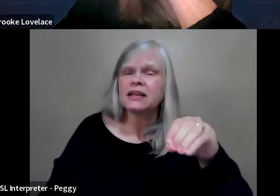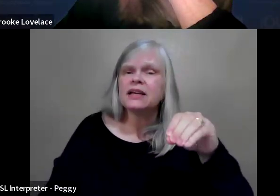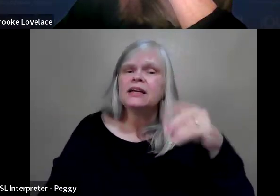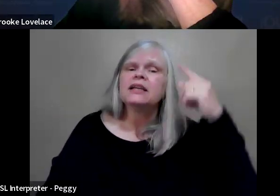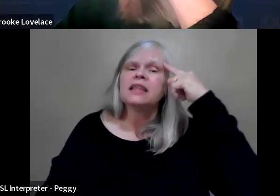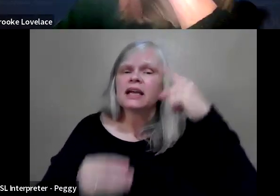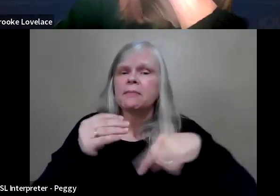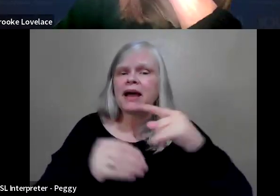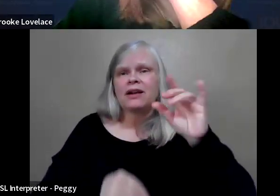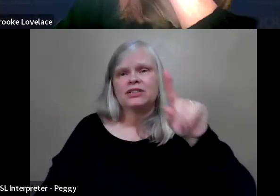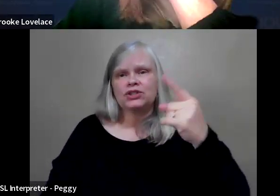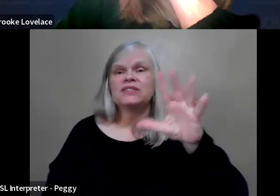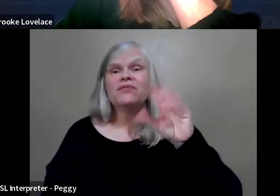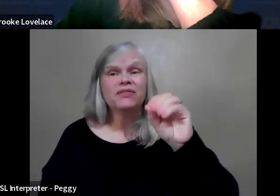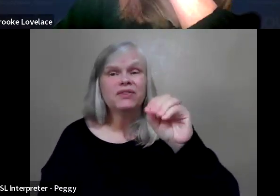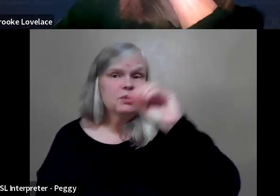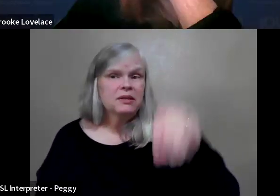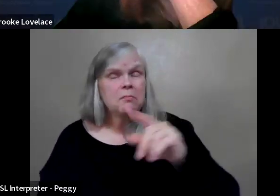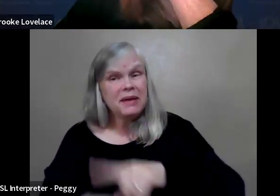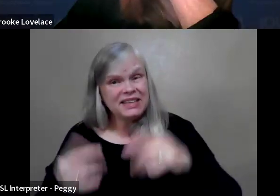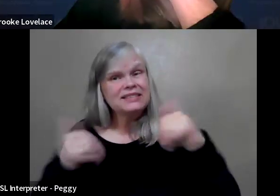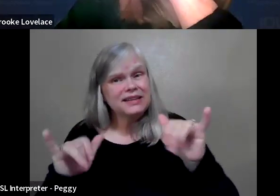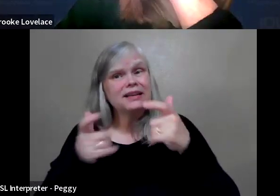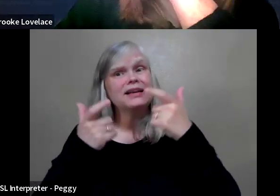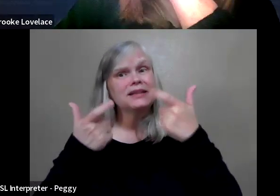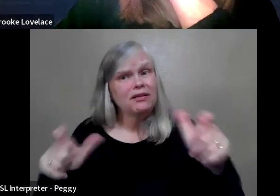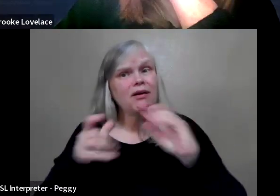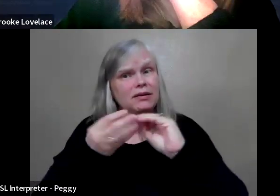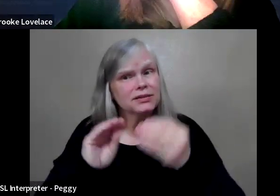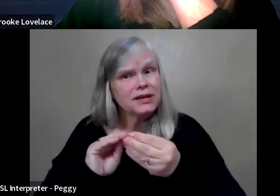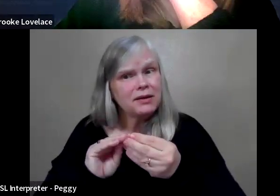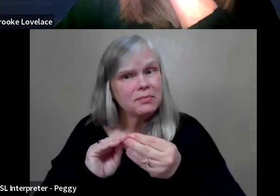is still very, very significant in a large group of individuals.